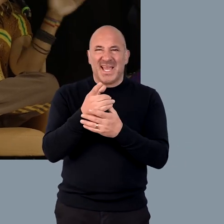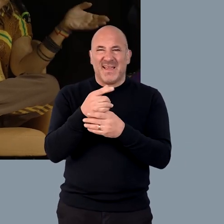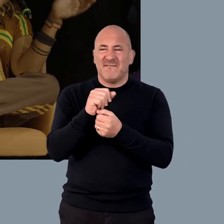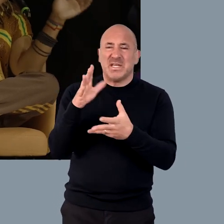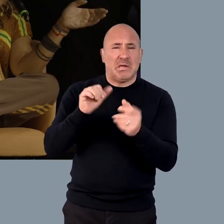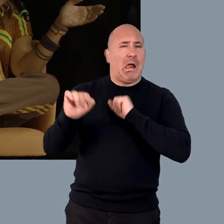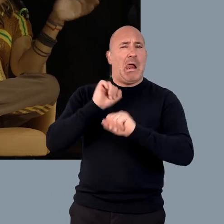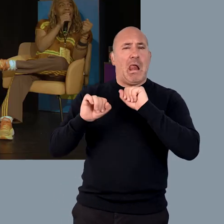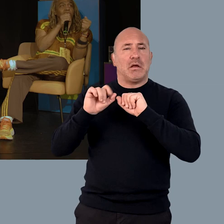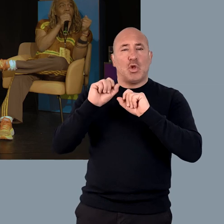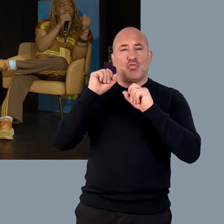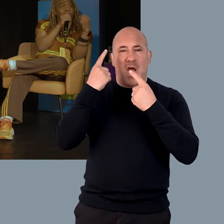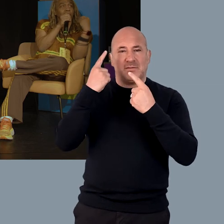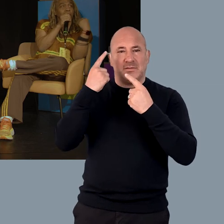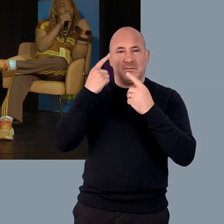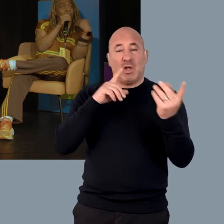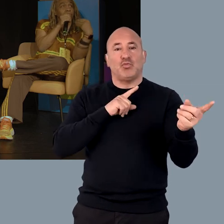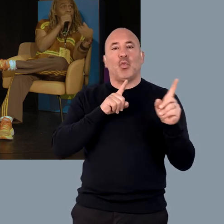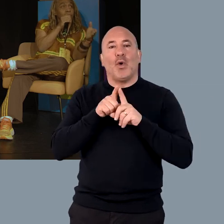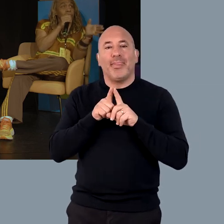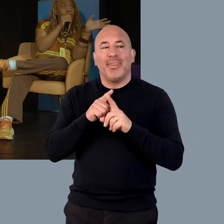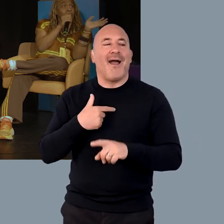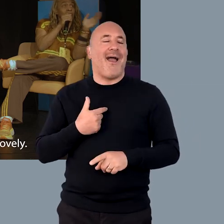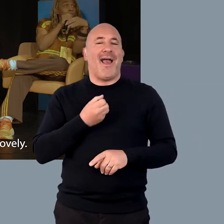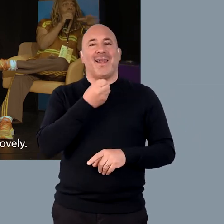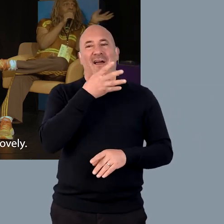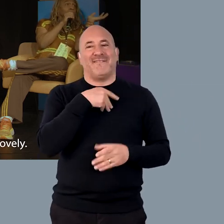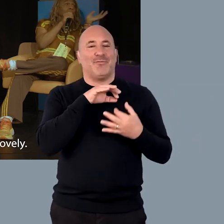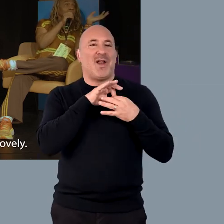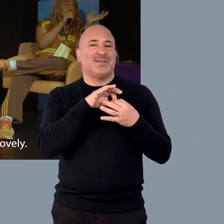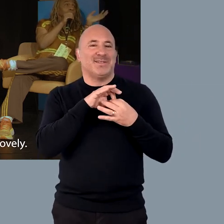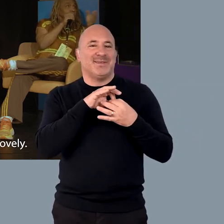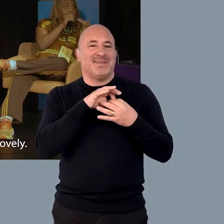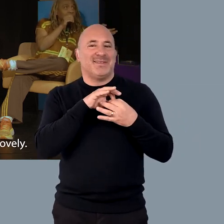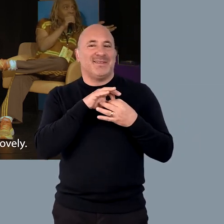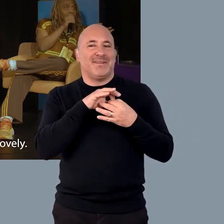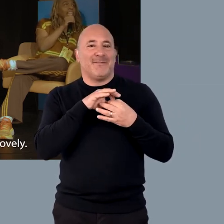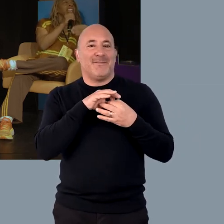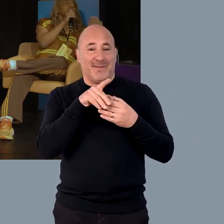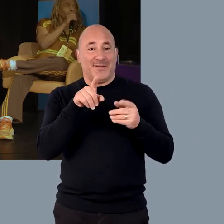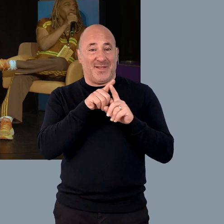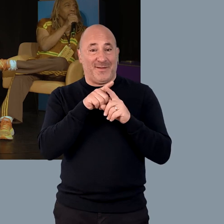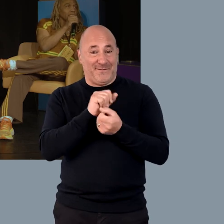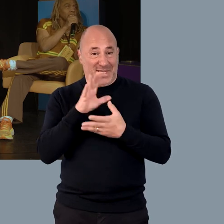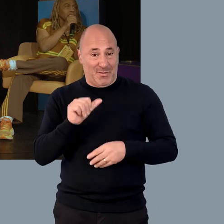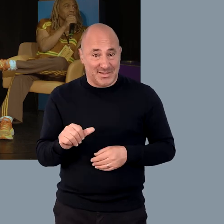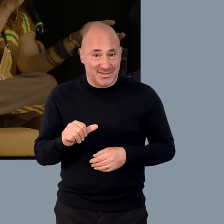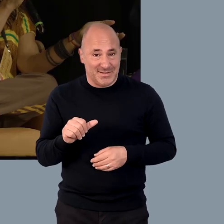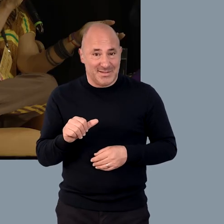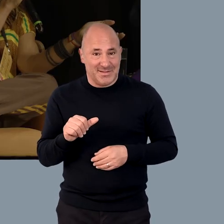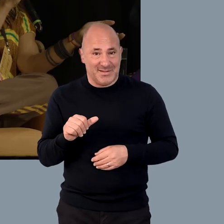actually resisting freedom and so that until until someone goes out with you which is lovely you're free